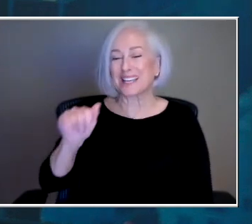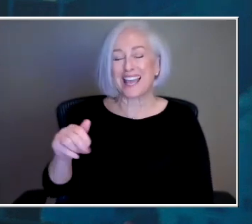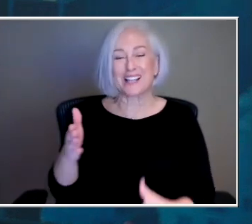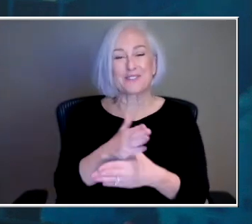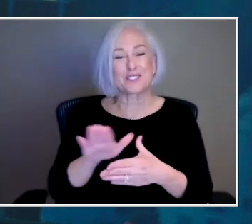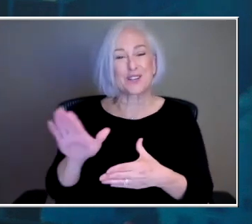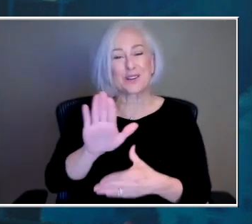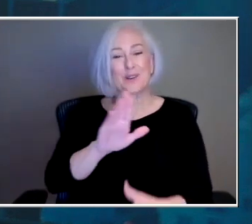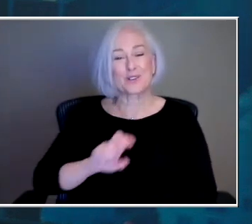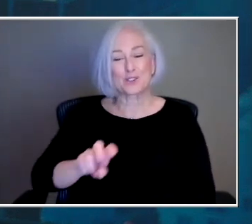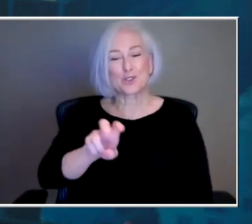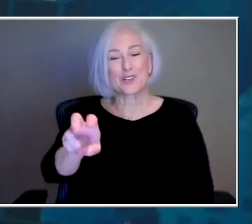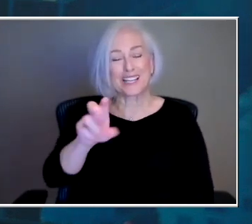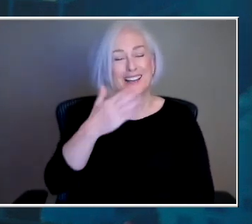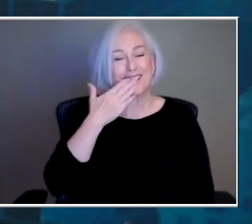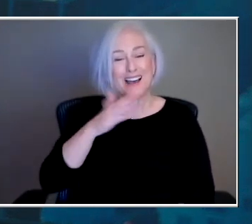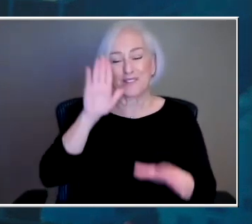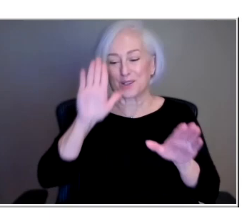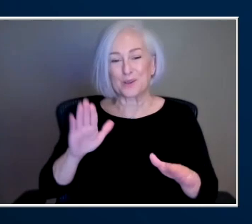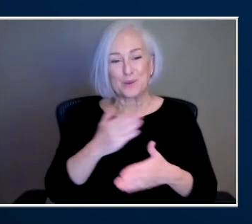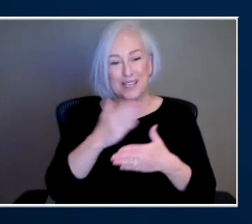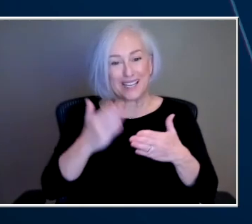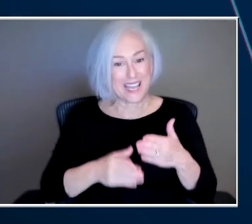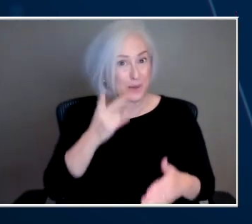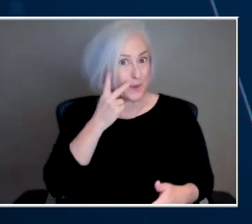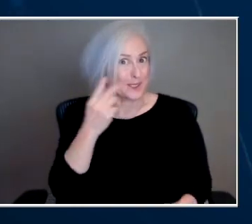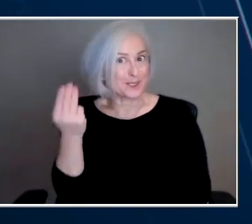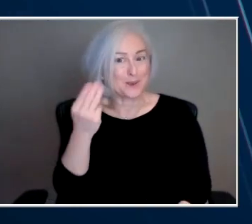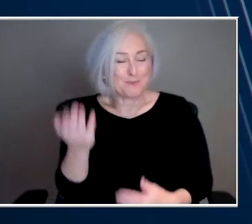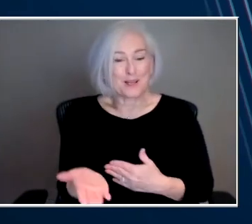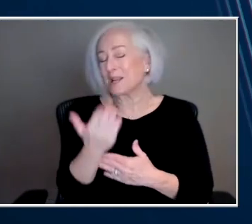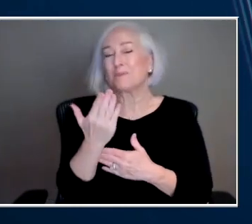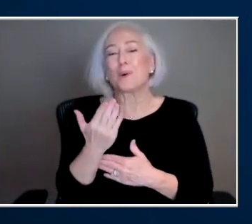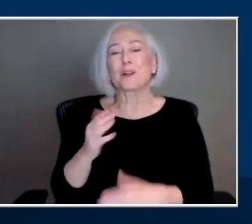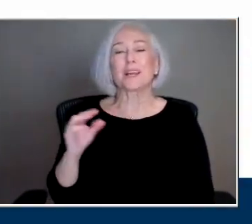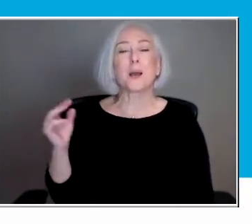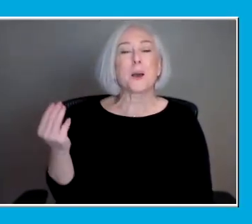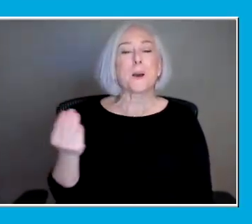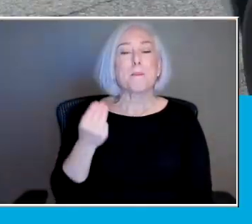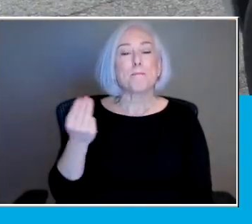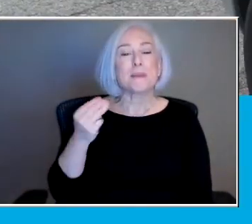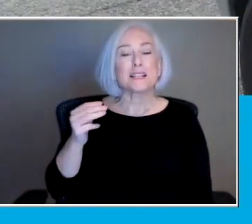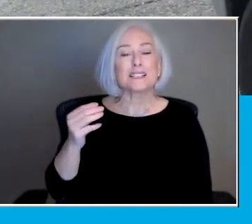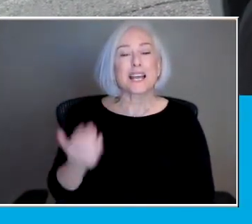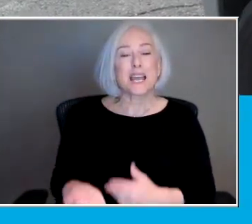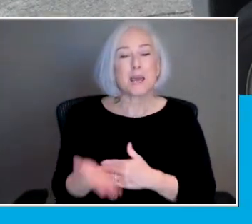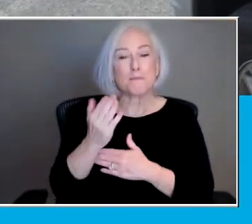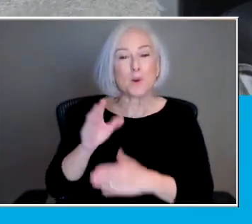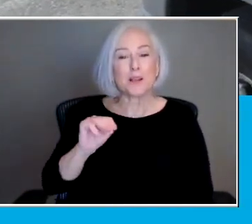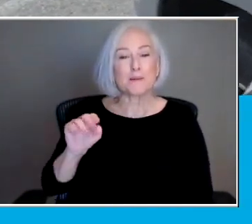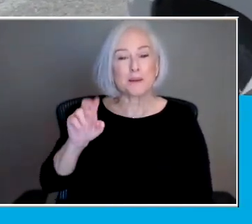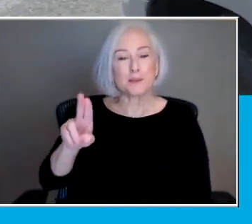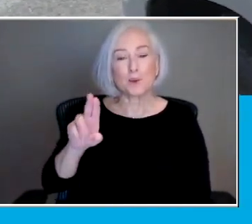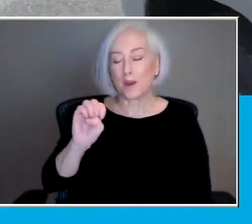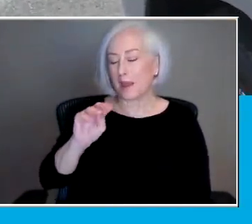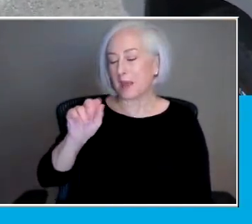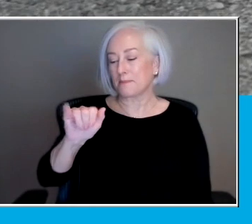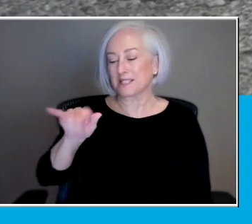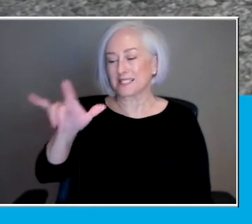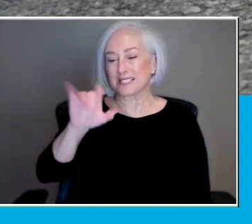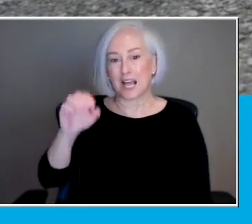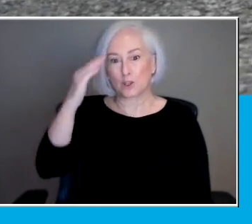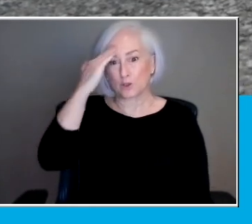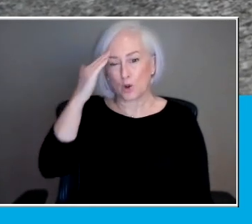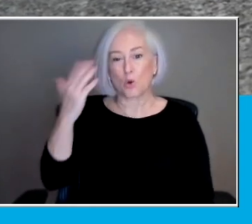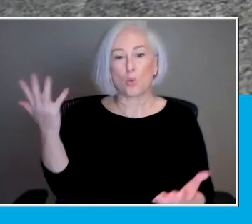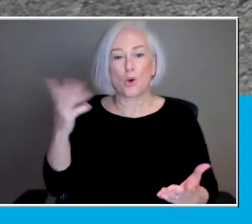great weekend. We'll see you back here on Monday morning. Coming up Monday on the Morning Medical Update, Emma Stiles knows what it takes to compete, but